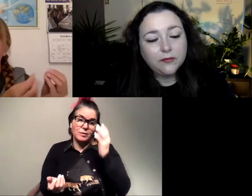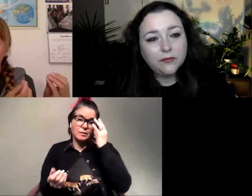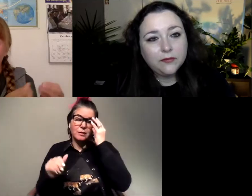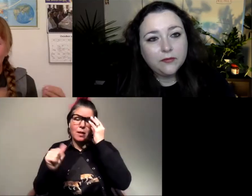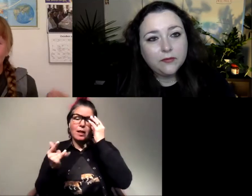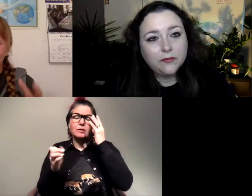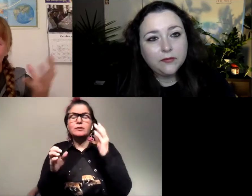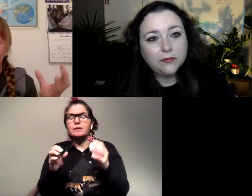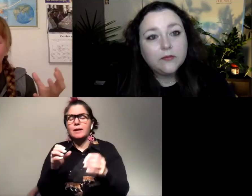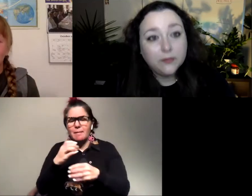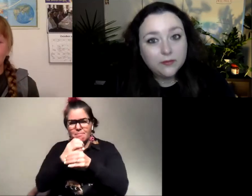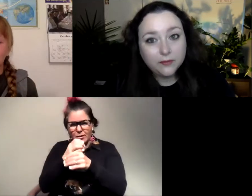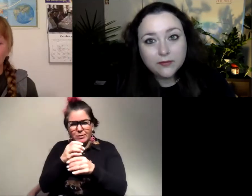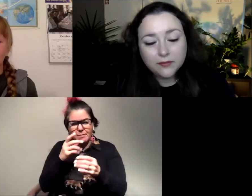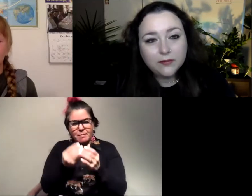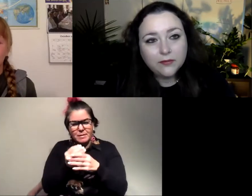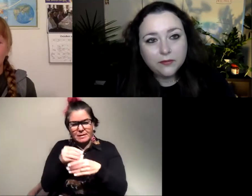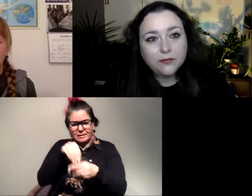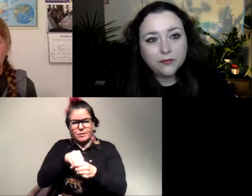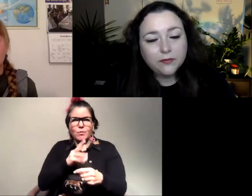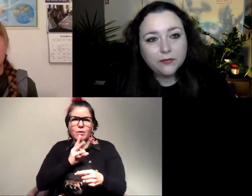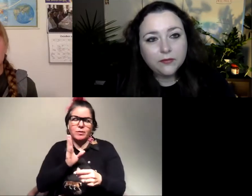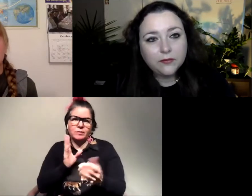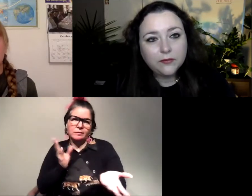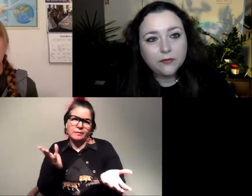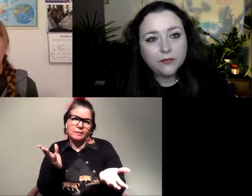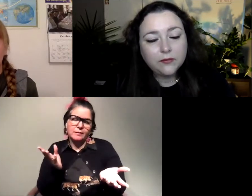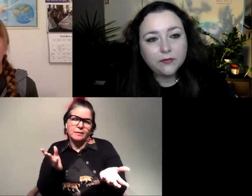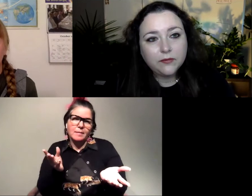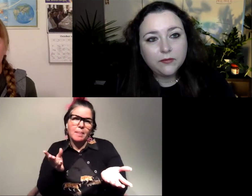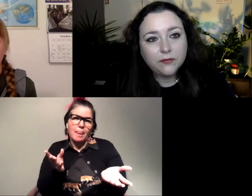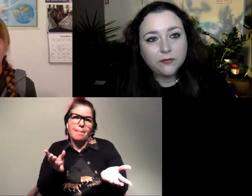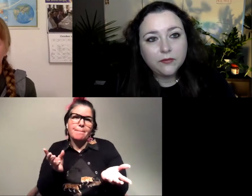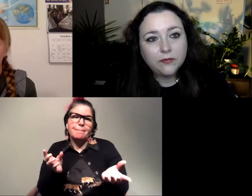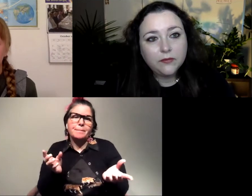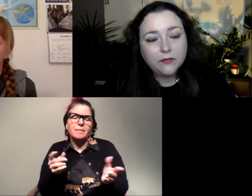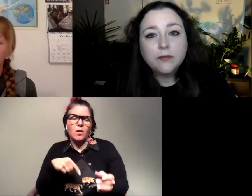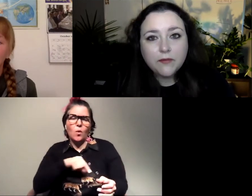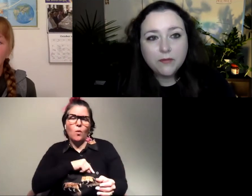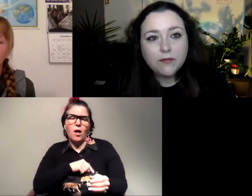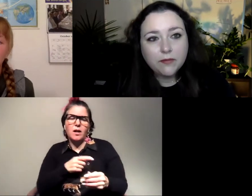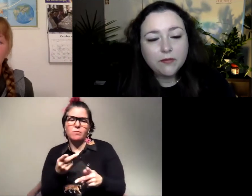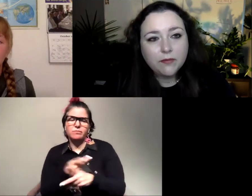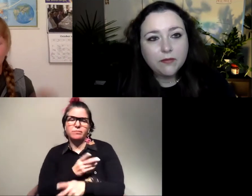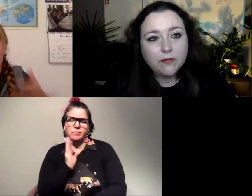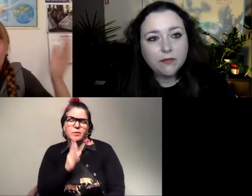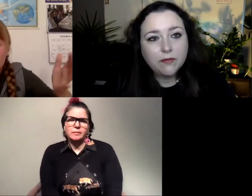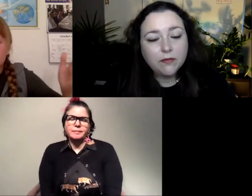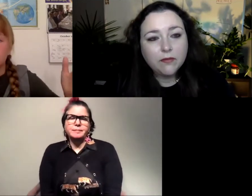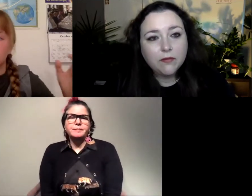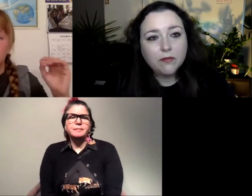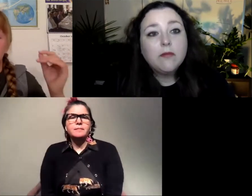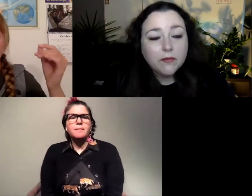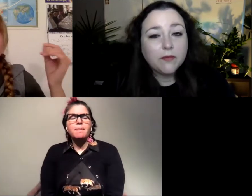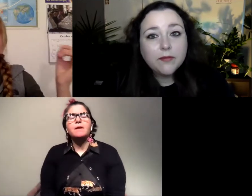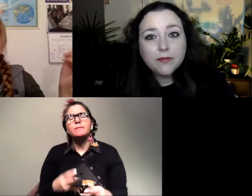like microscopic plants growing in your water. And that can make your water quality a lot worse. In a couple different